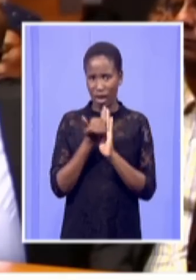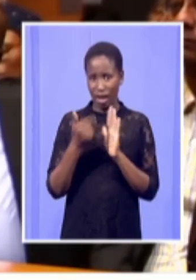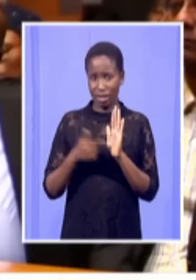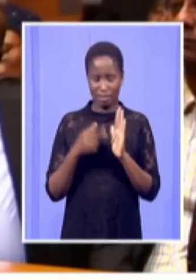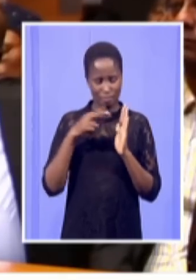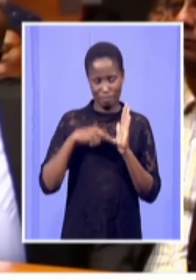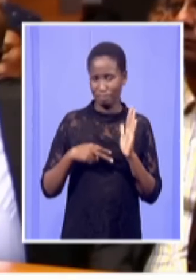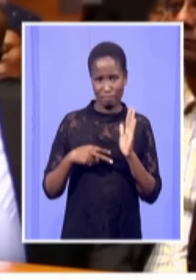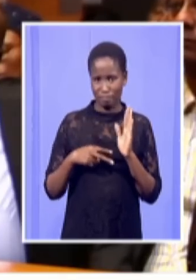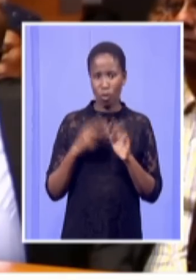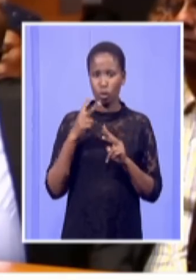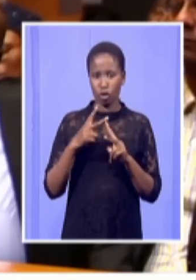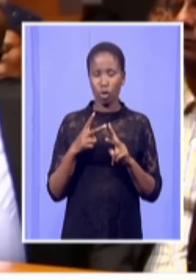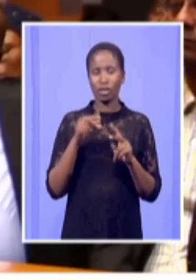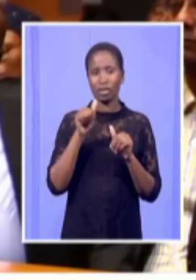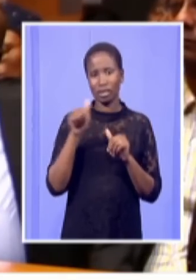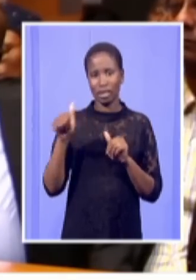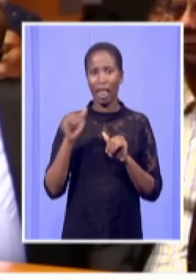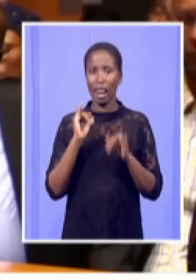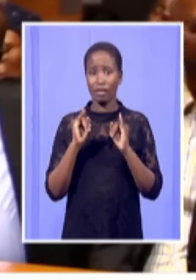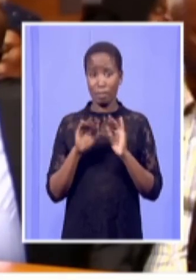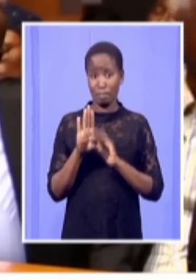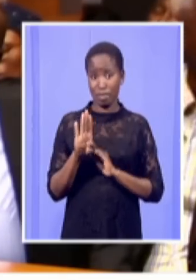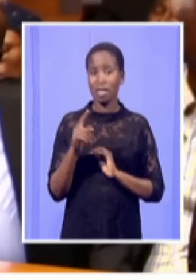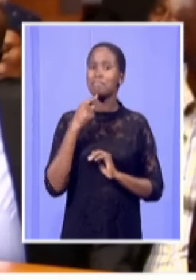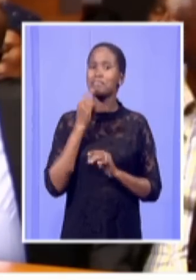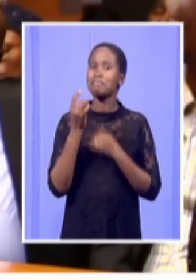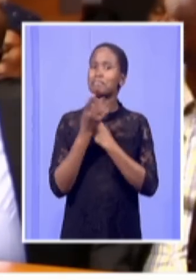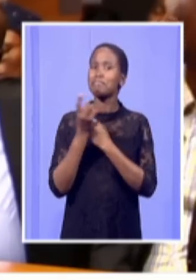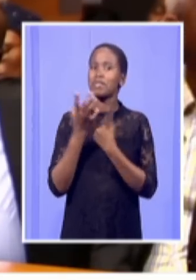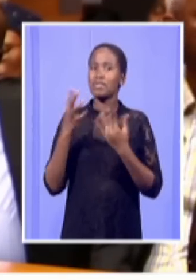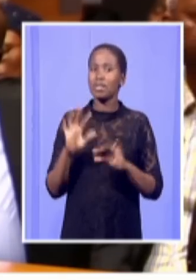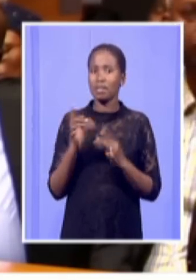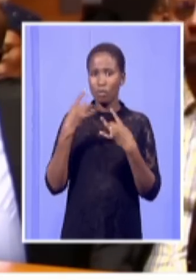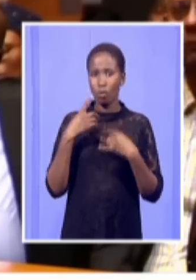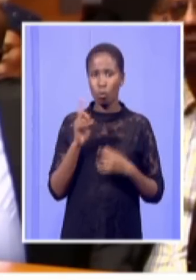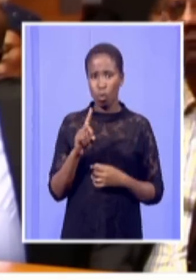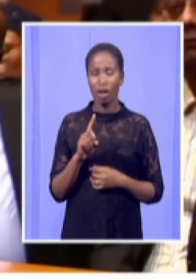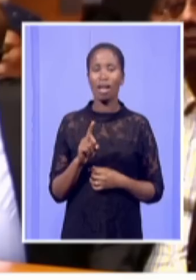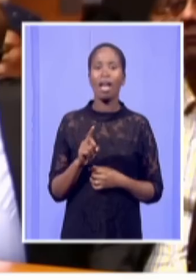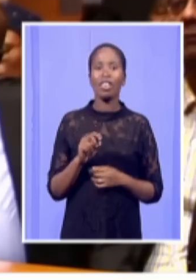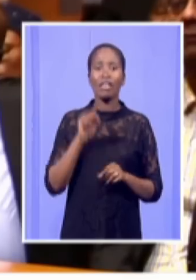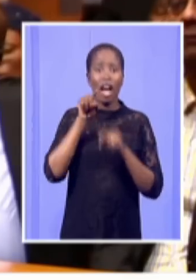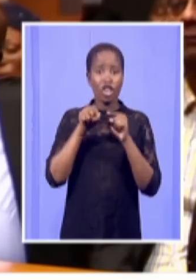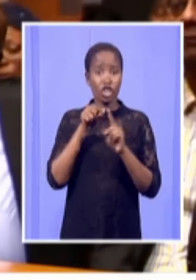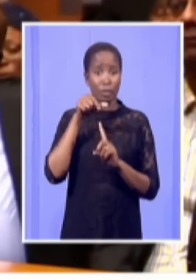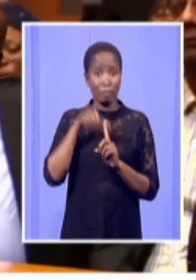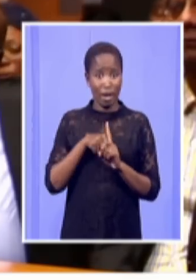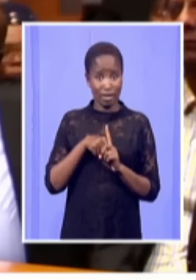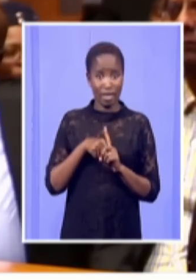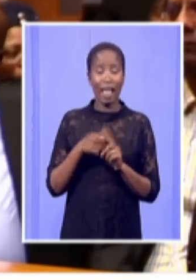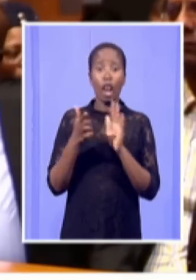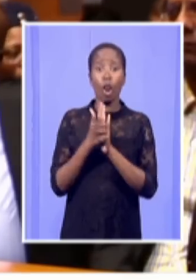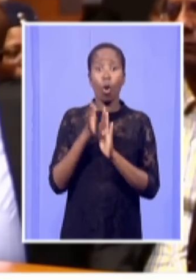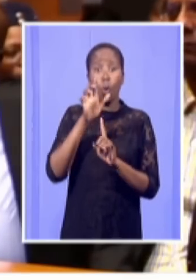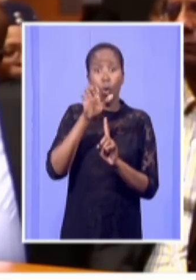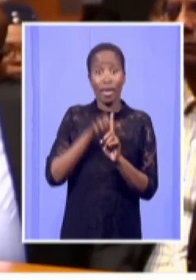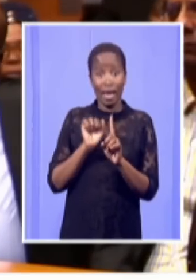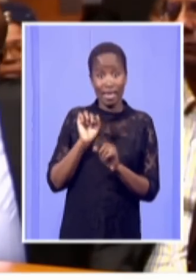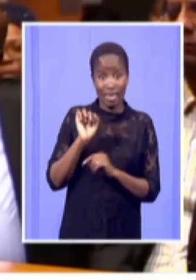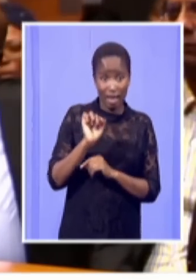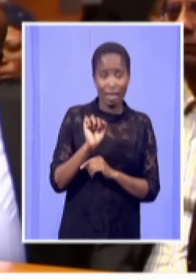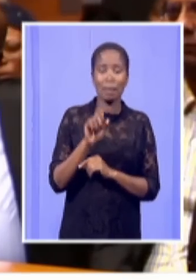Section 60(11)(b). I am informed and advised that in bail proceedings an accused person and or his legal representative is